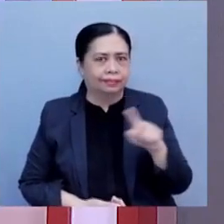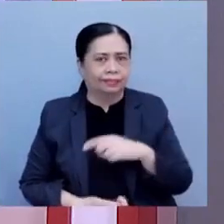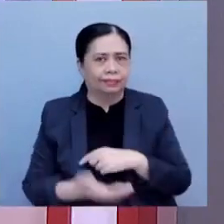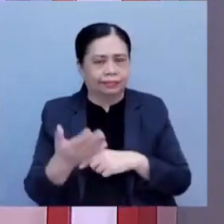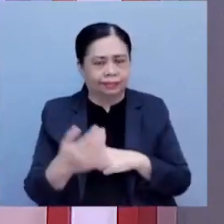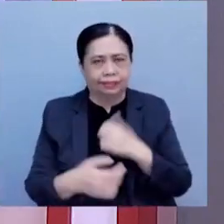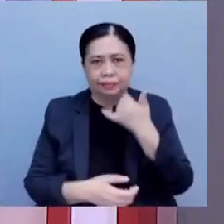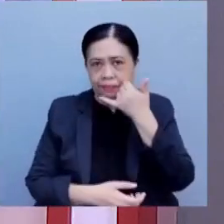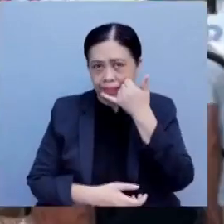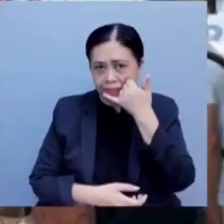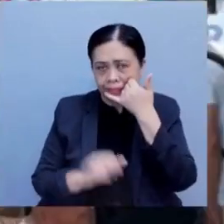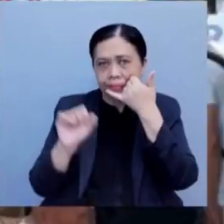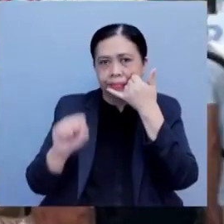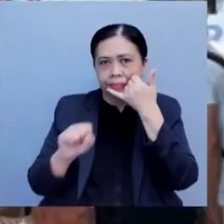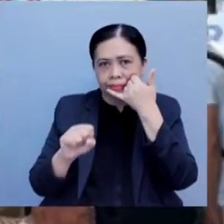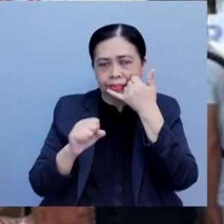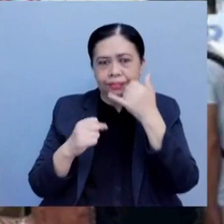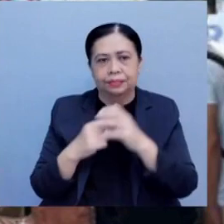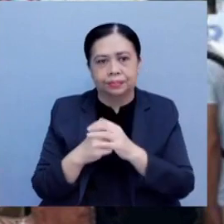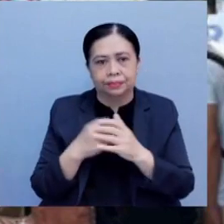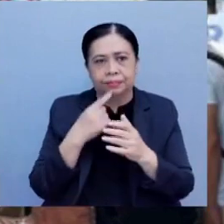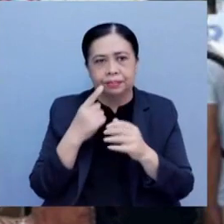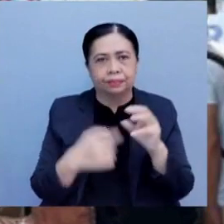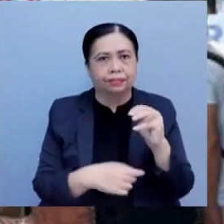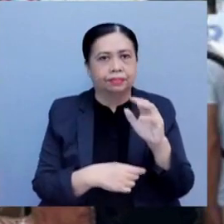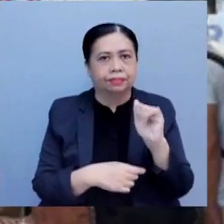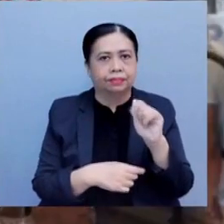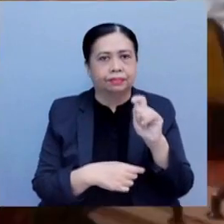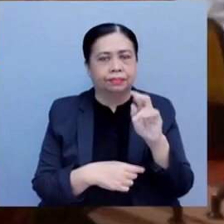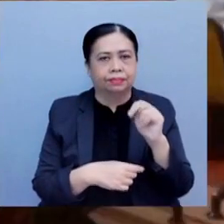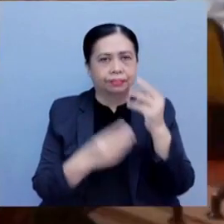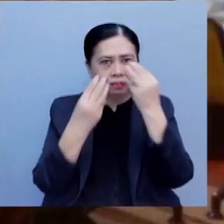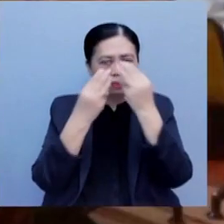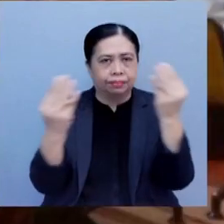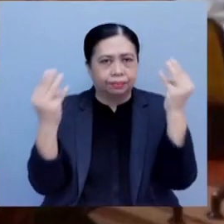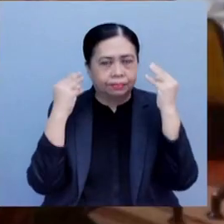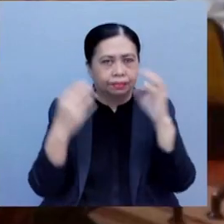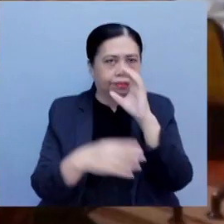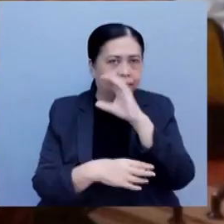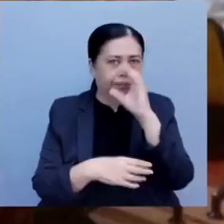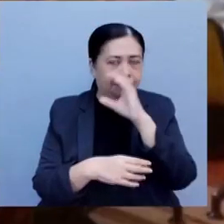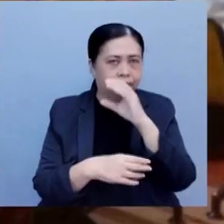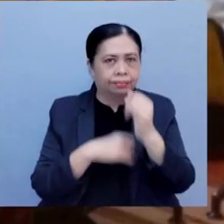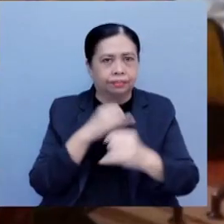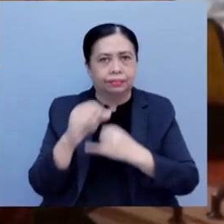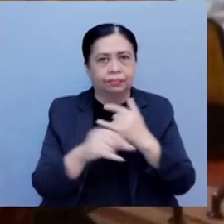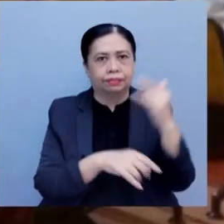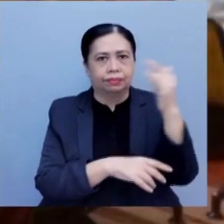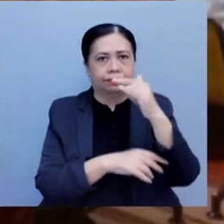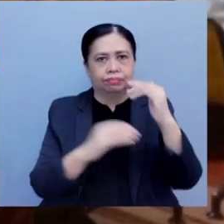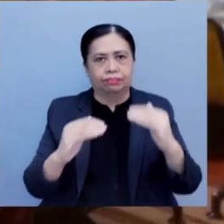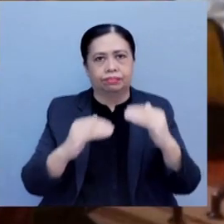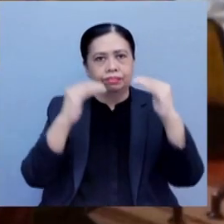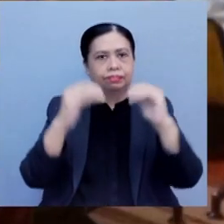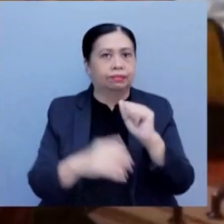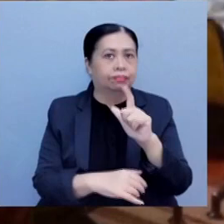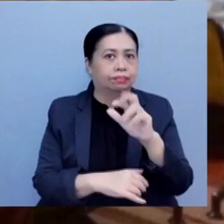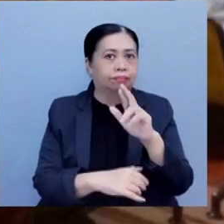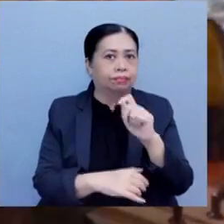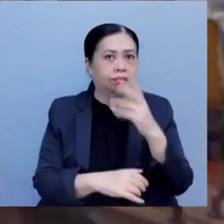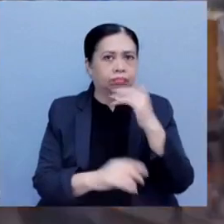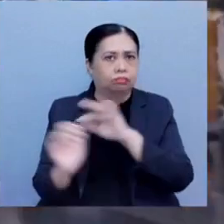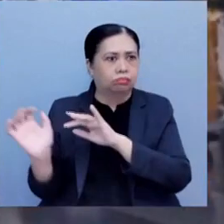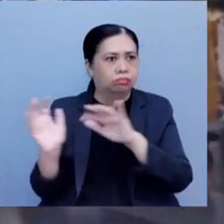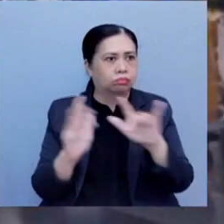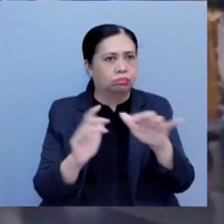right, Carmina. The Aviation Authority of the Mactan Cebu International Airport announced that they are now on heightened alert as passenger influx is set